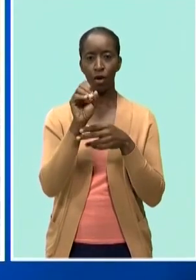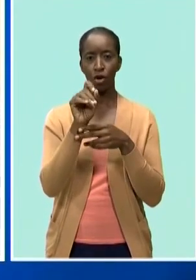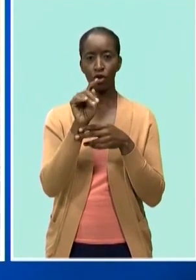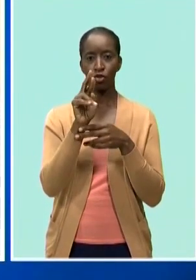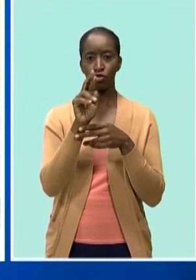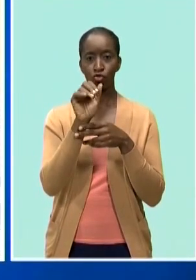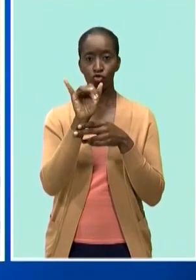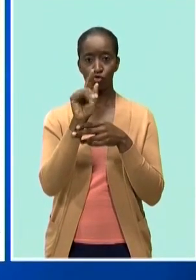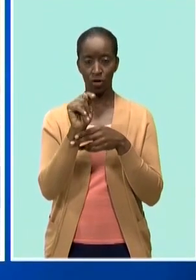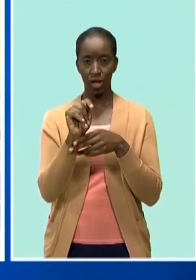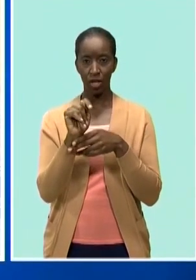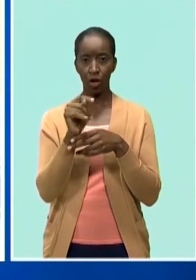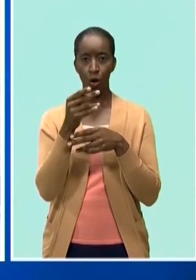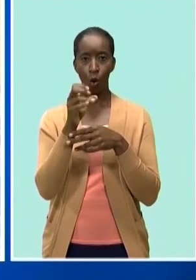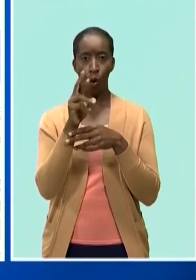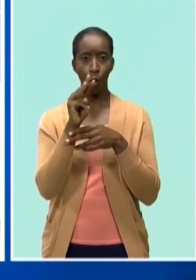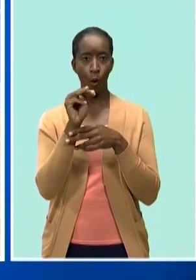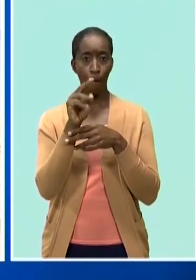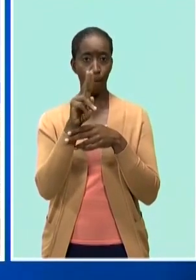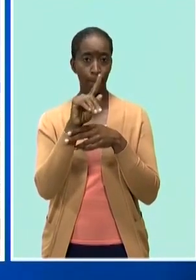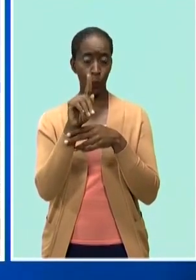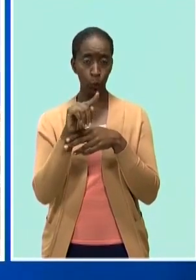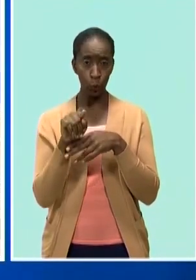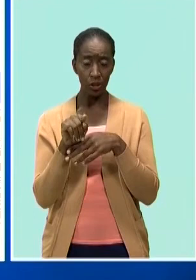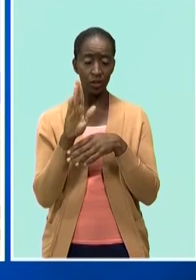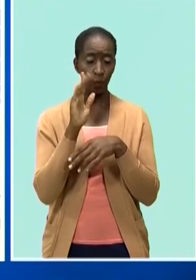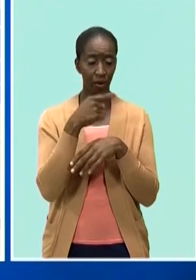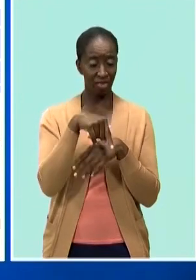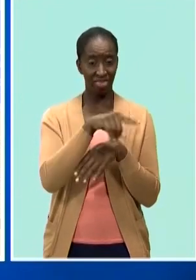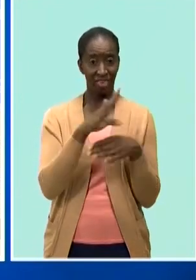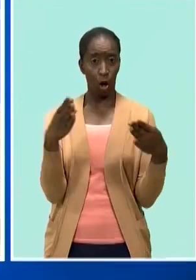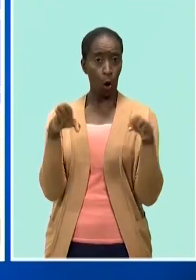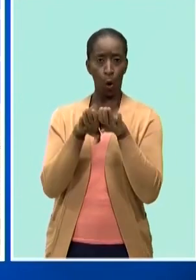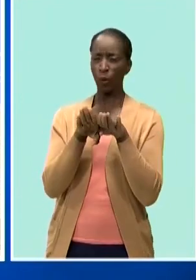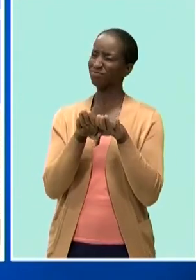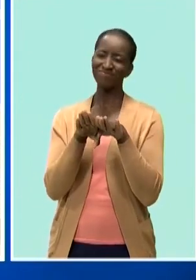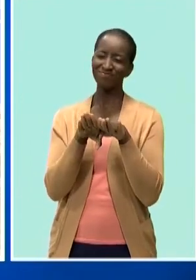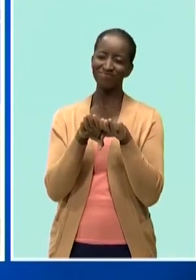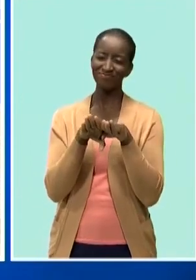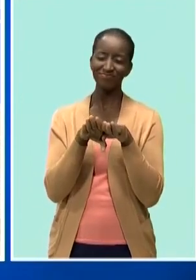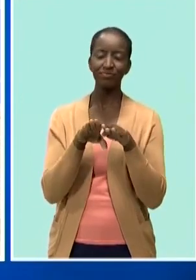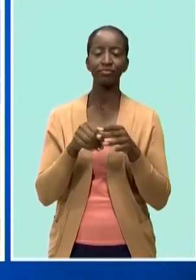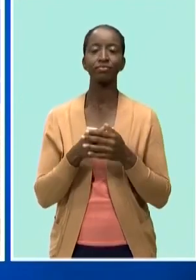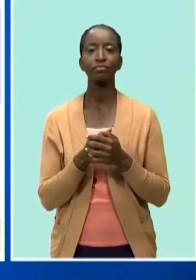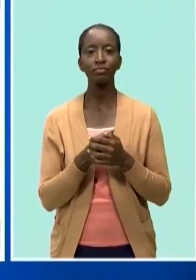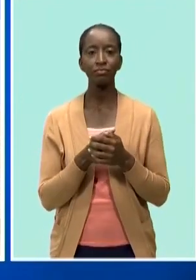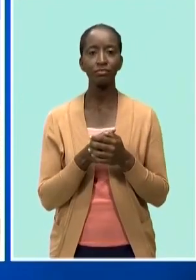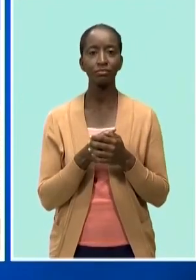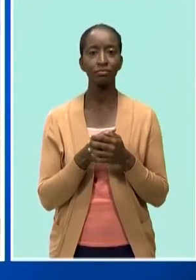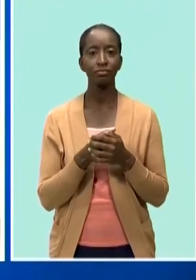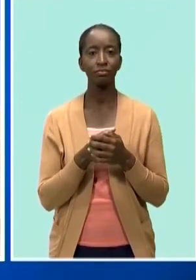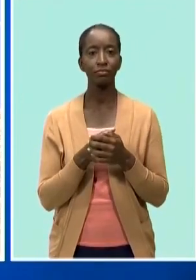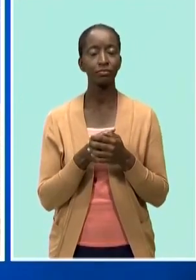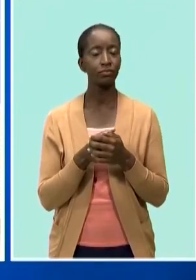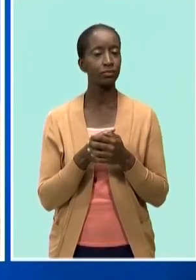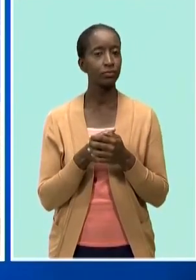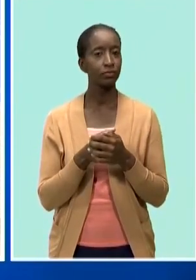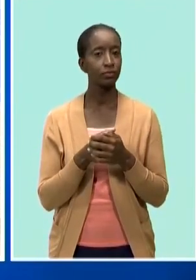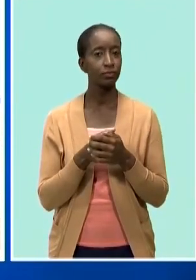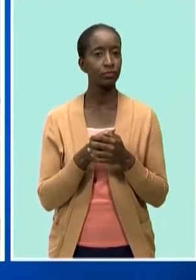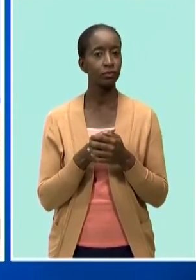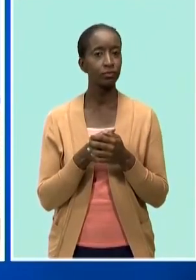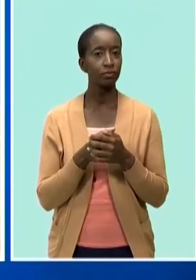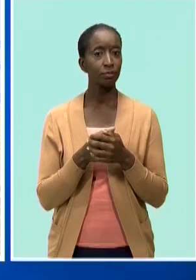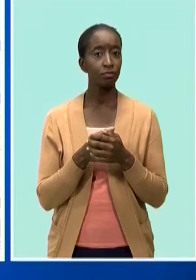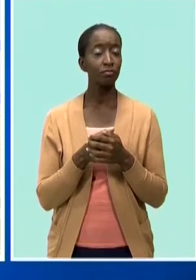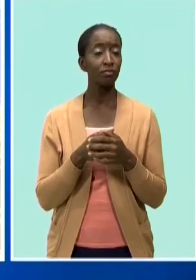it may just be saber-rattling. What I'm saying is it is in our interest, it's our vital national security